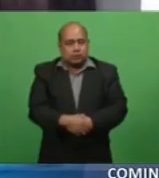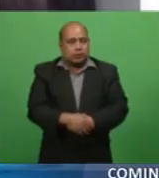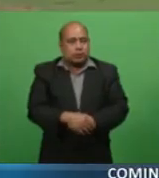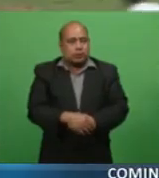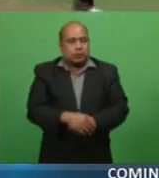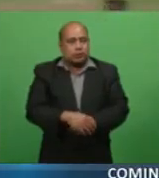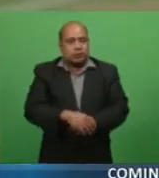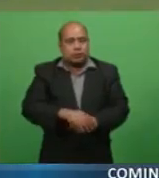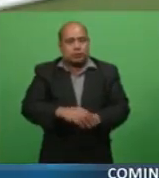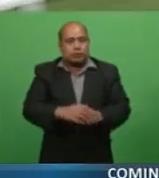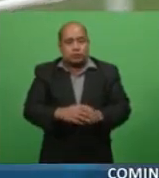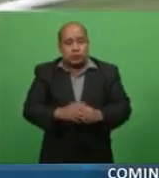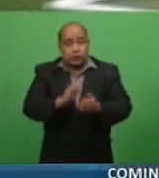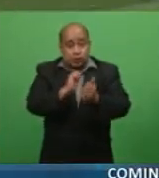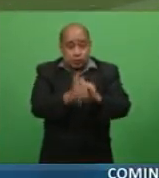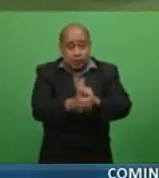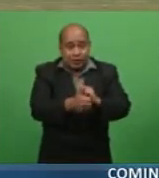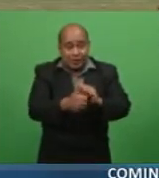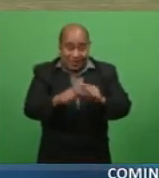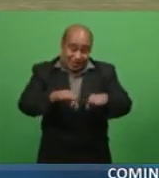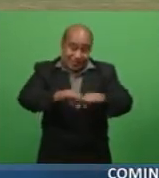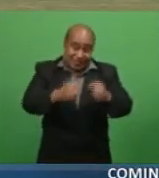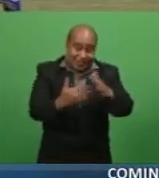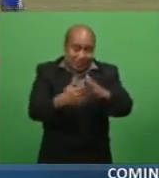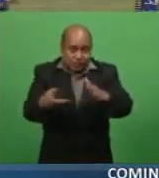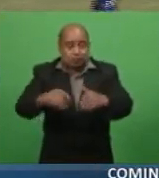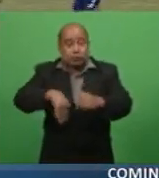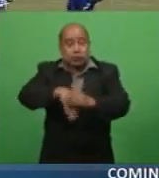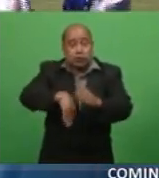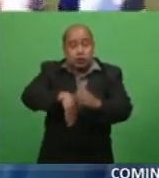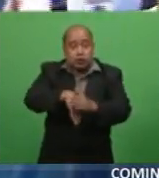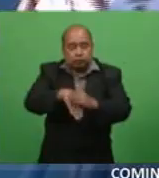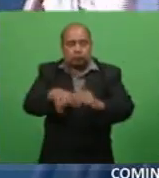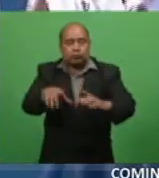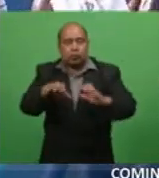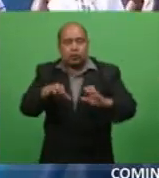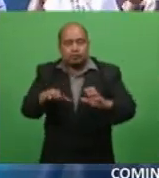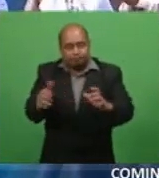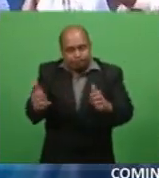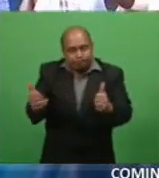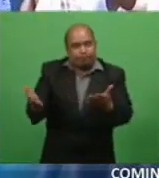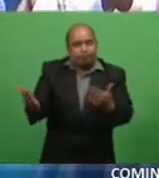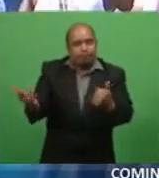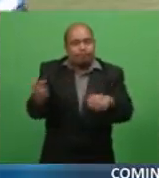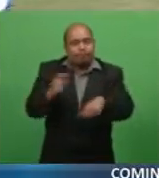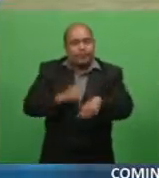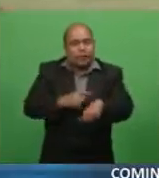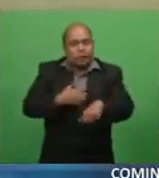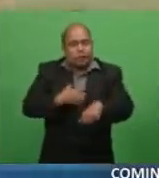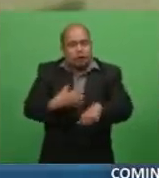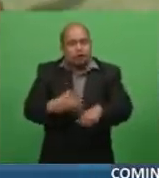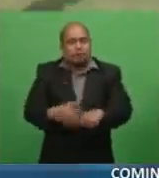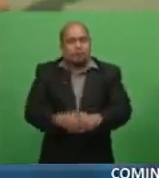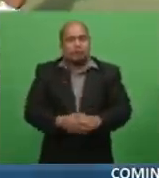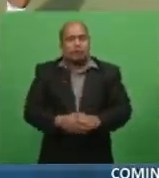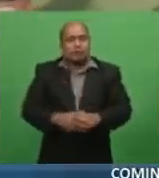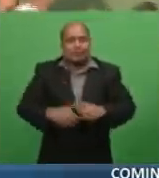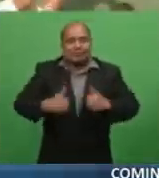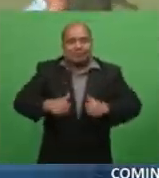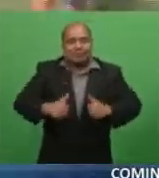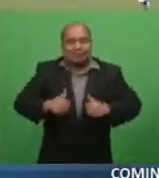In sports after the break, new football coach welcomes extra preparation time. And Nandronga Rugby mindful of